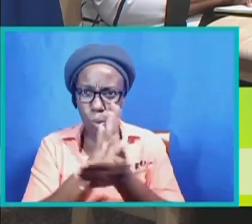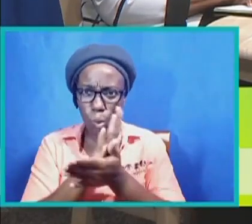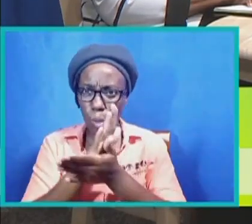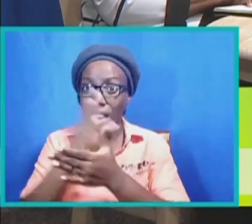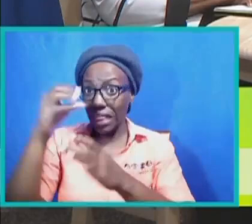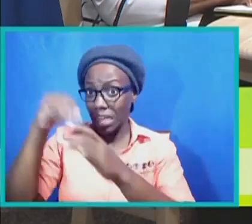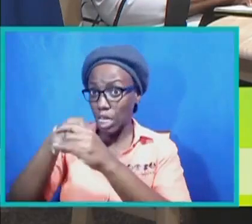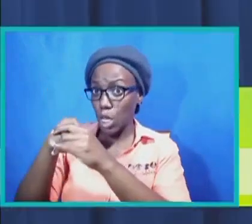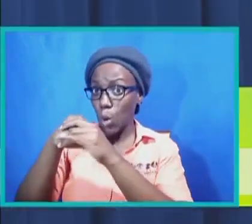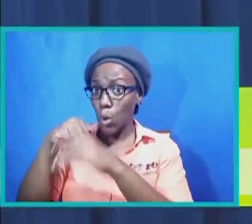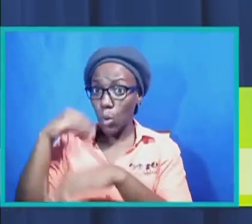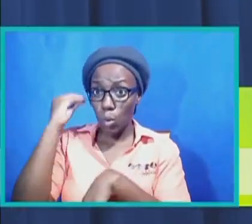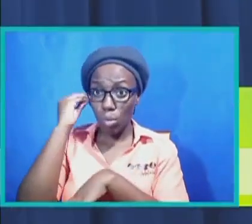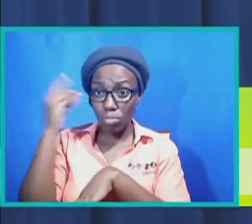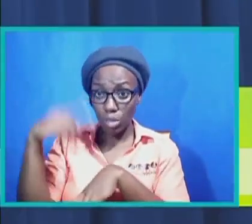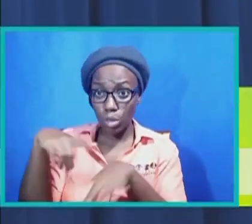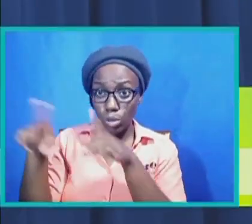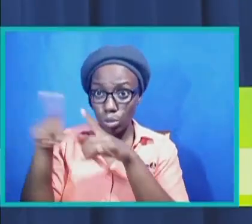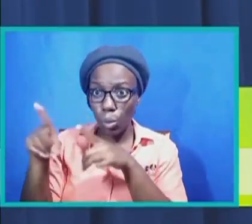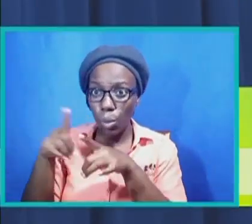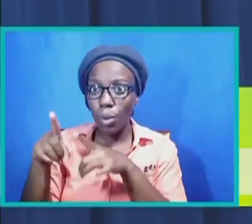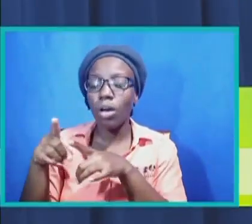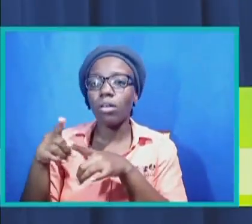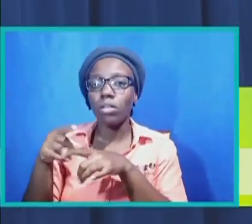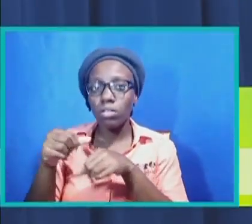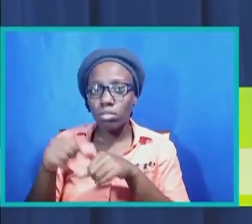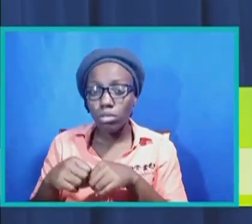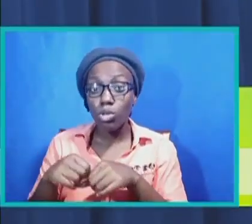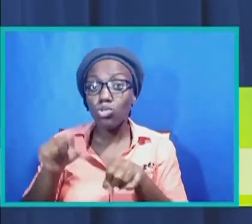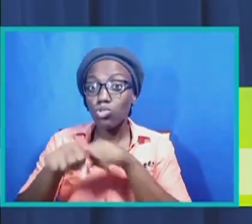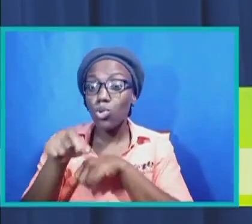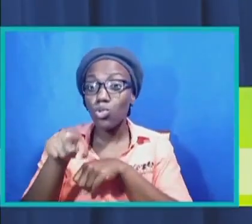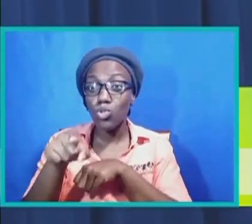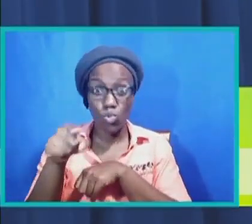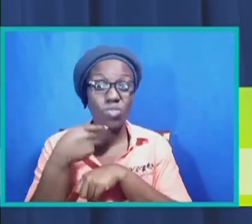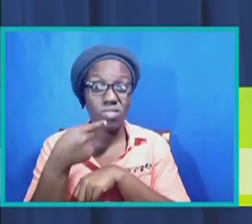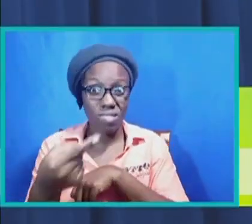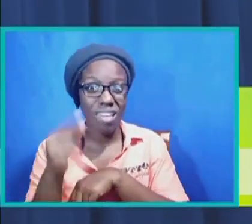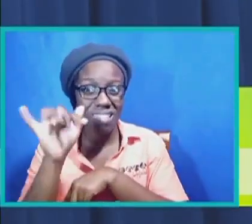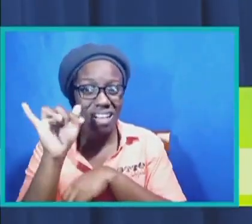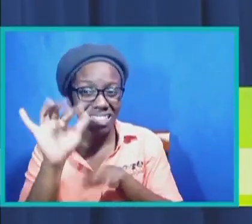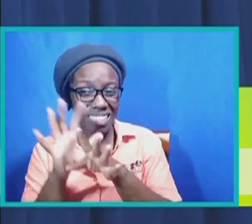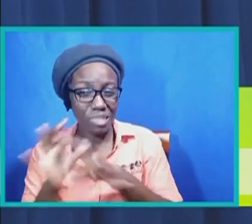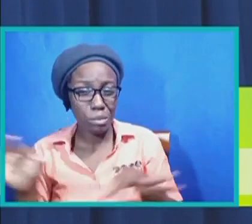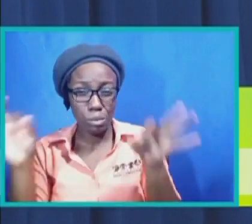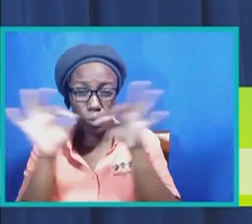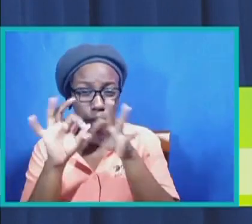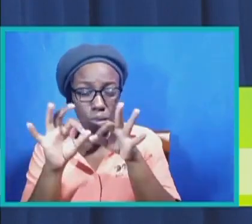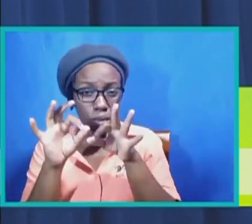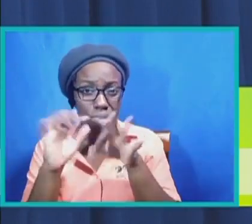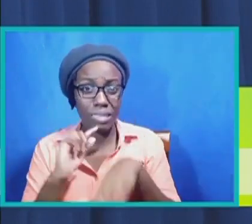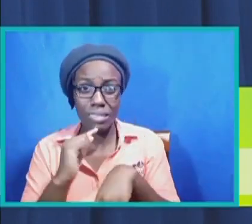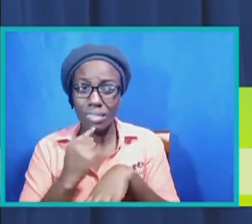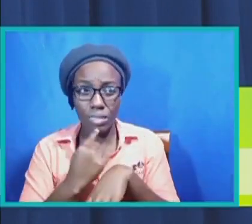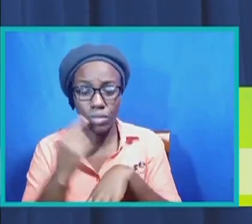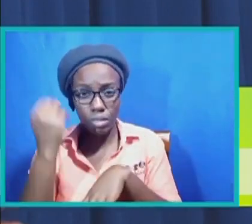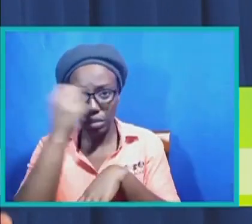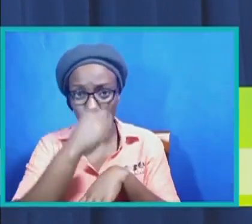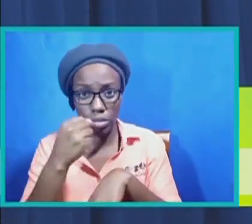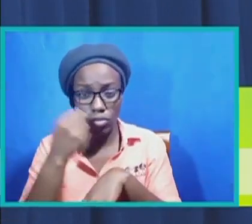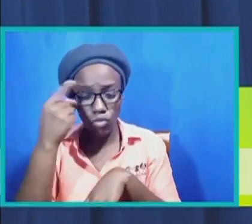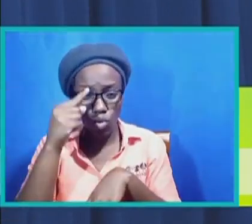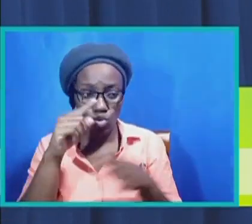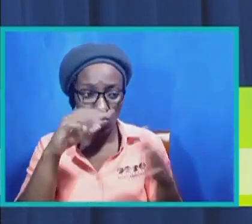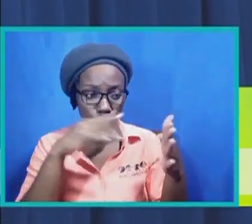think, you mentioned, what you mentioned there is actually critical to student learning. But we have a question